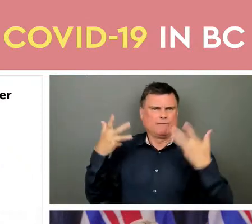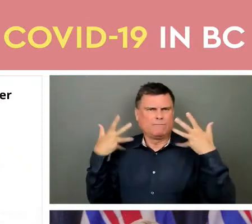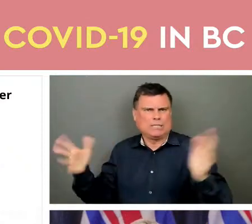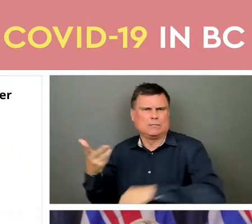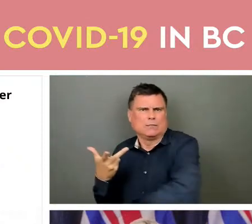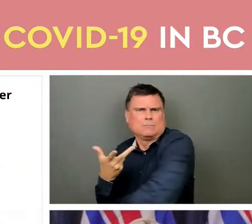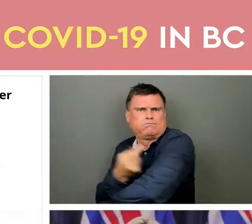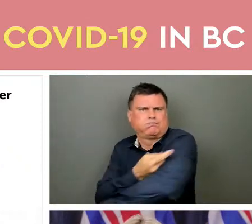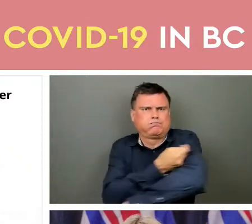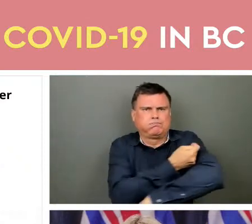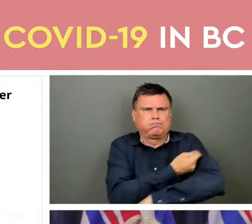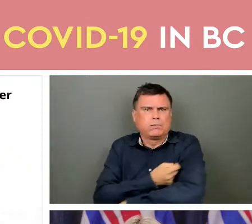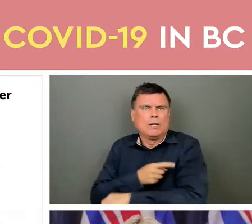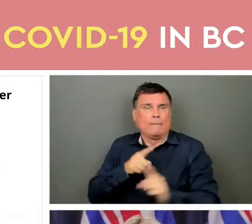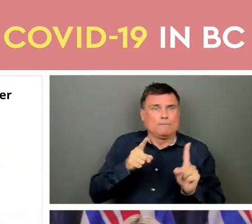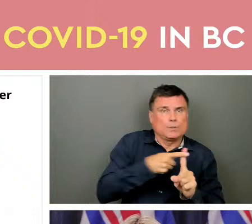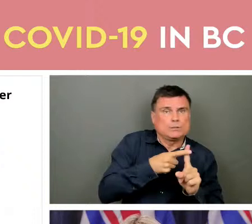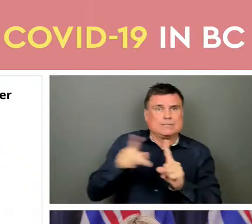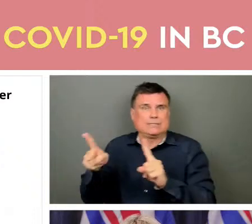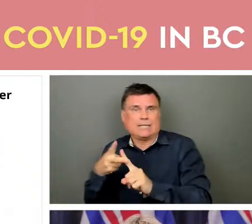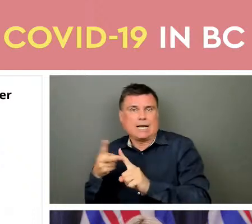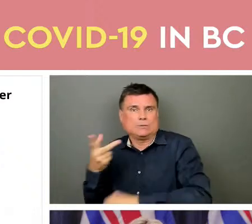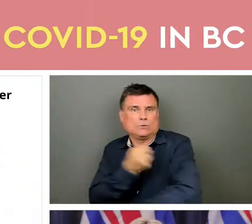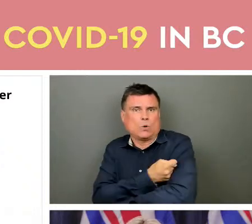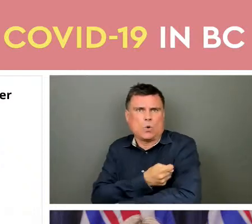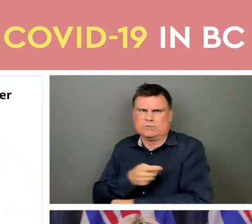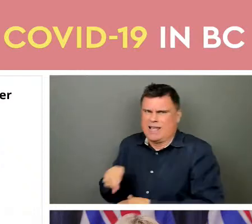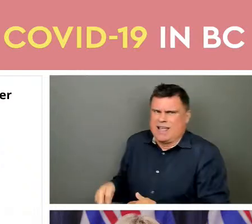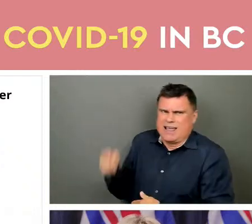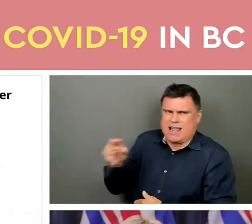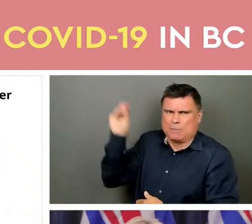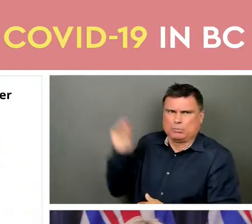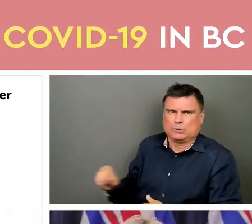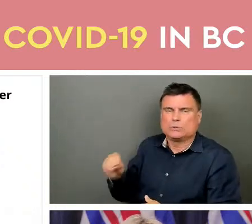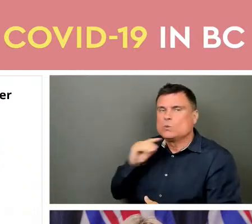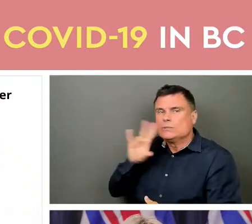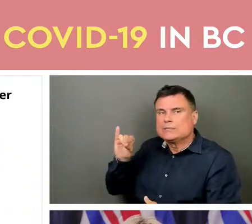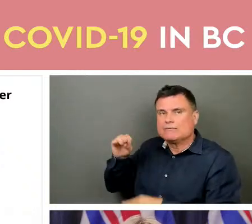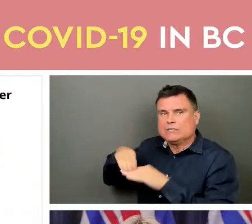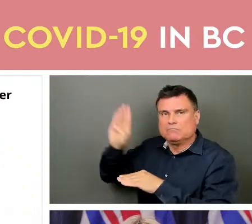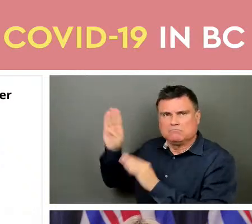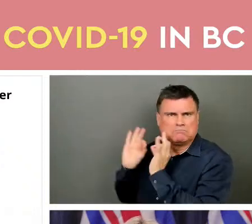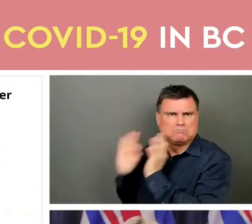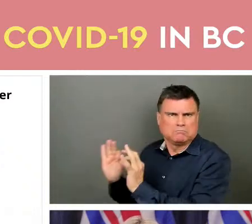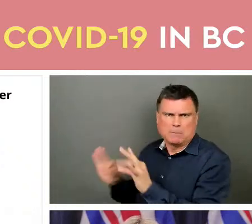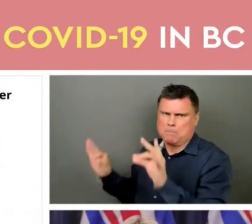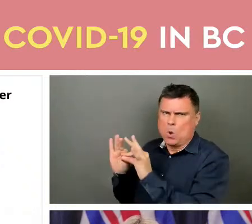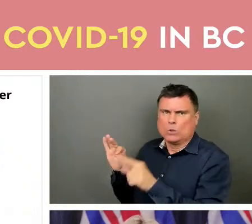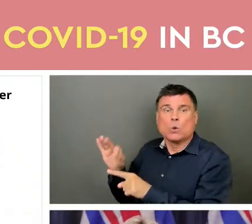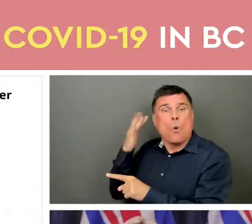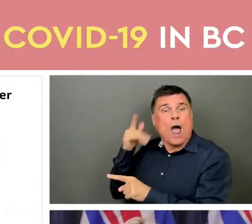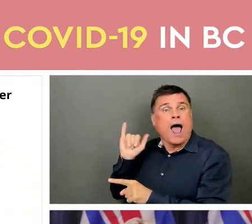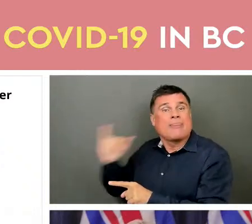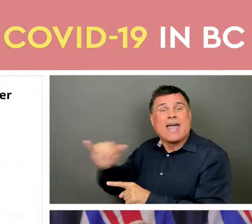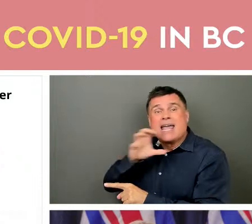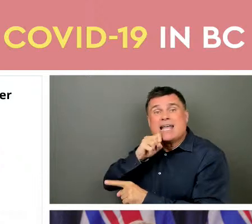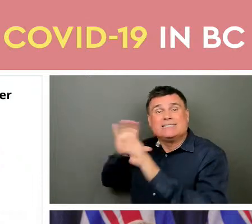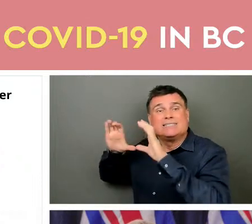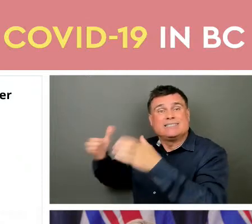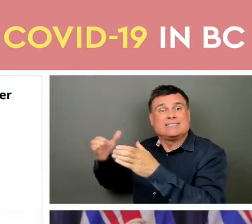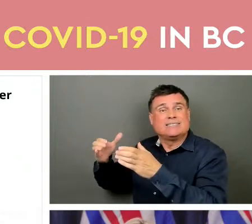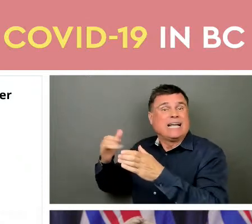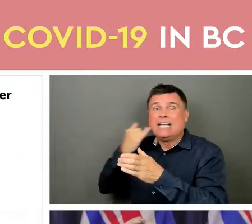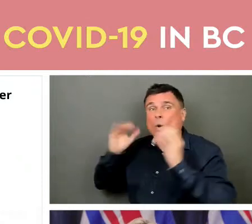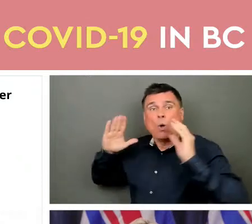first and second doses. And that's important because the risk in people who are unvaccinated in that age group is the